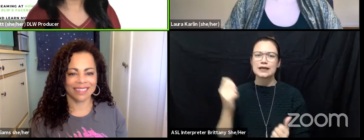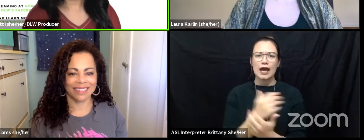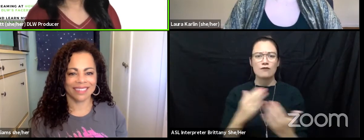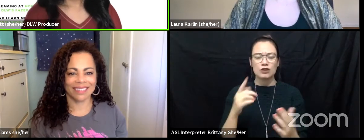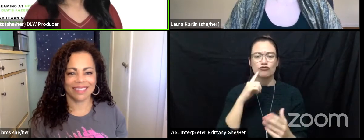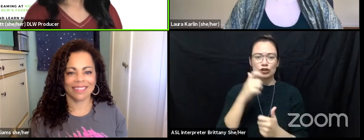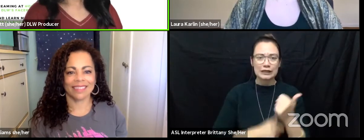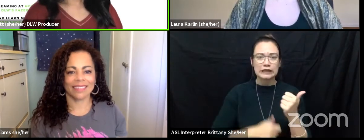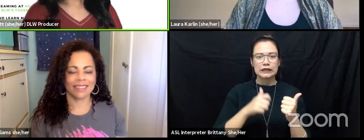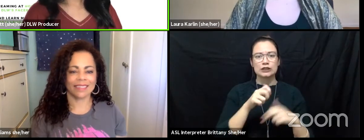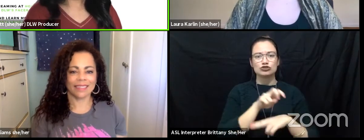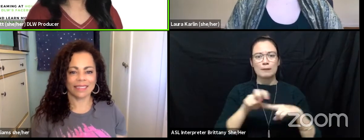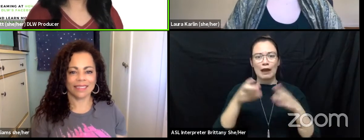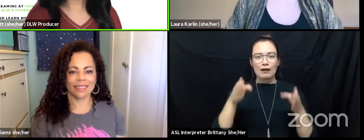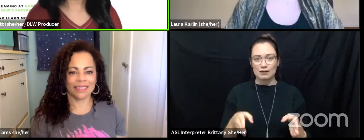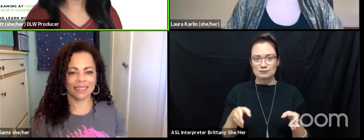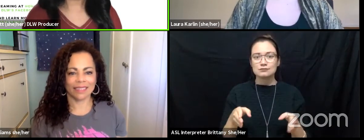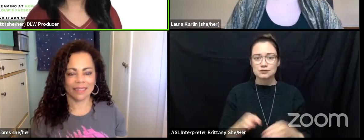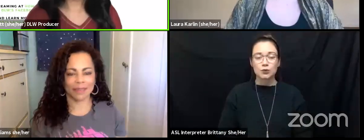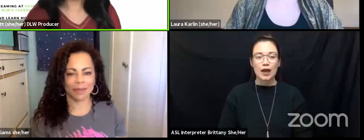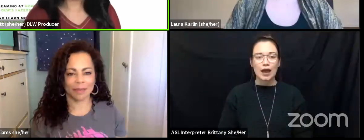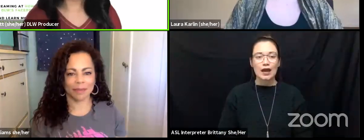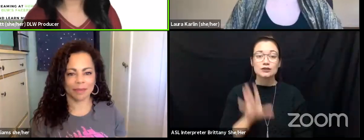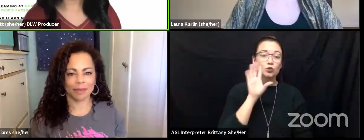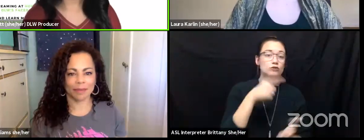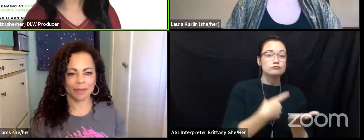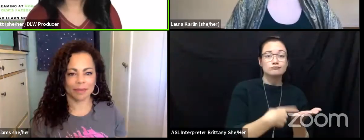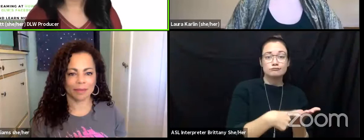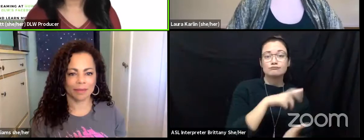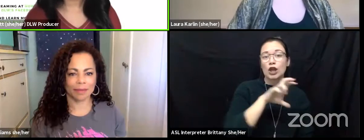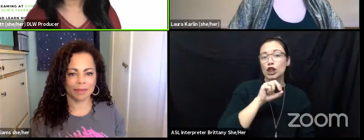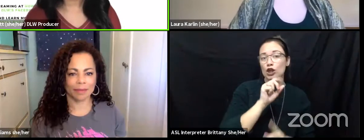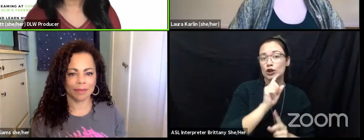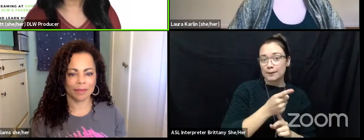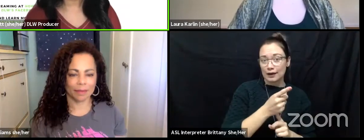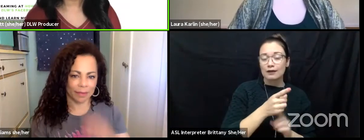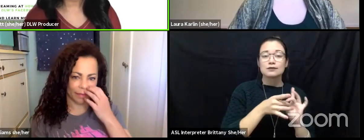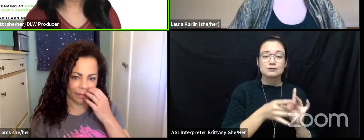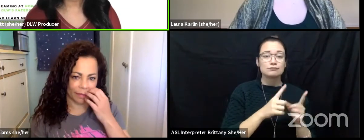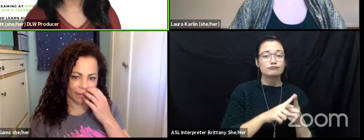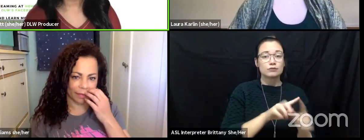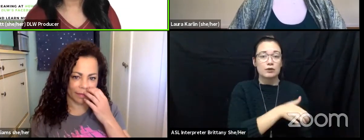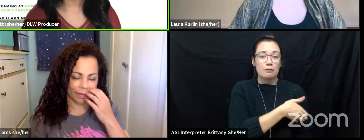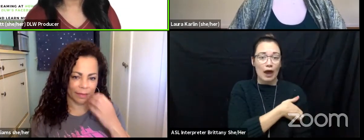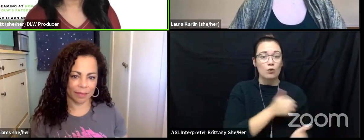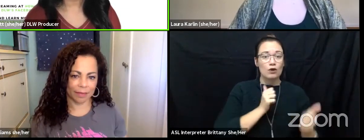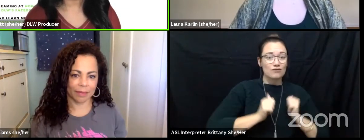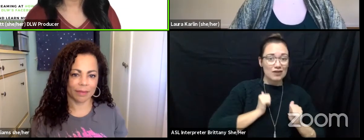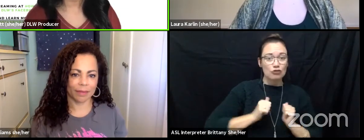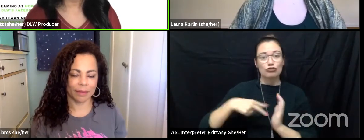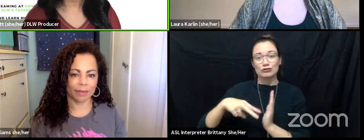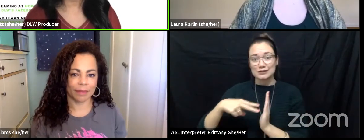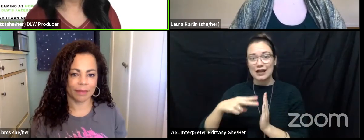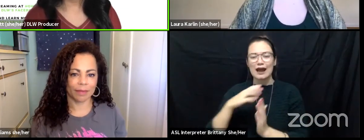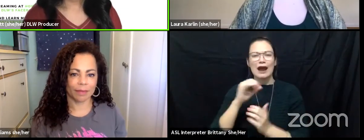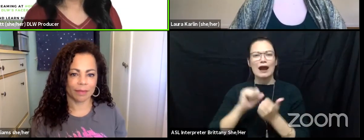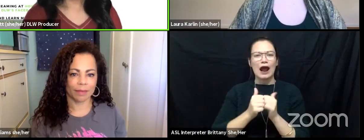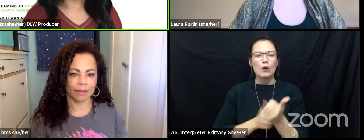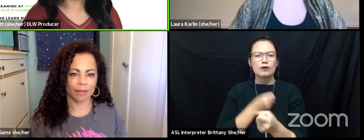place. So we'll be in conversation for the next 30 minutes discussing the power of theater and dance in systems impacted